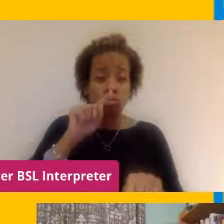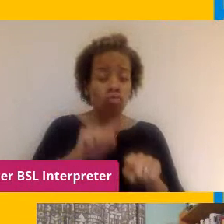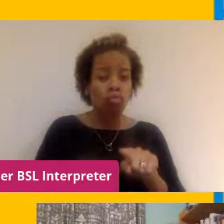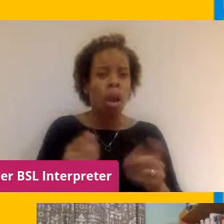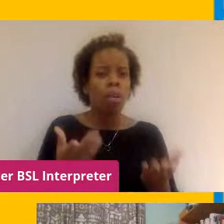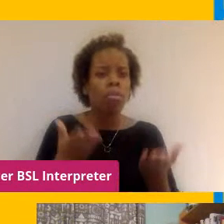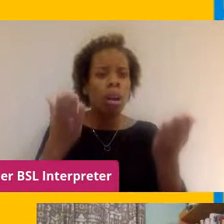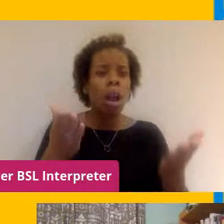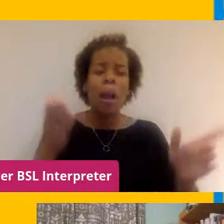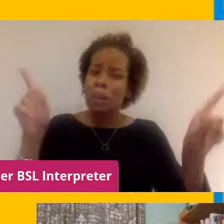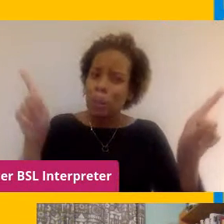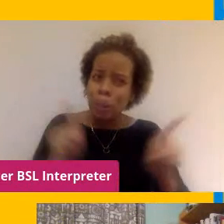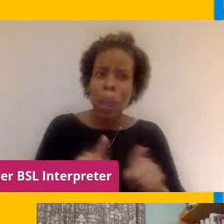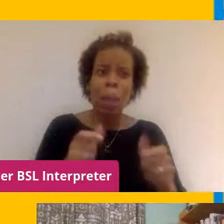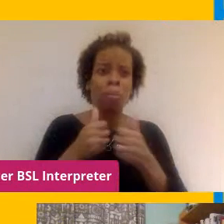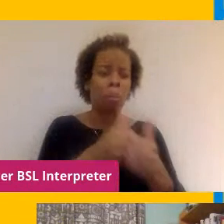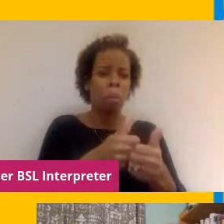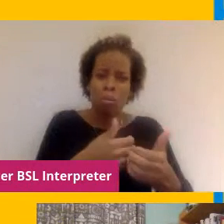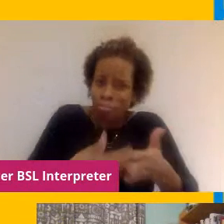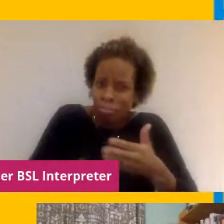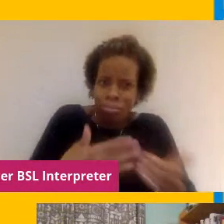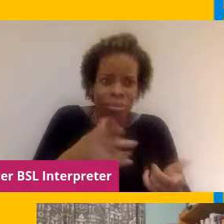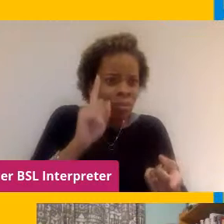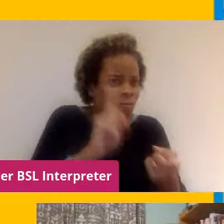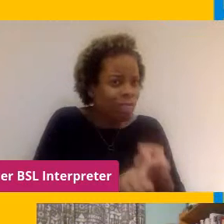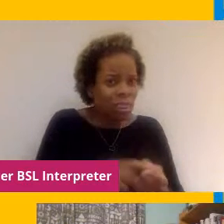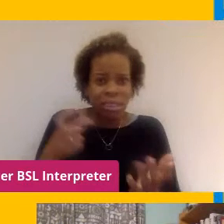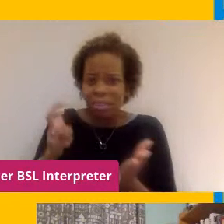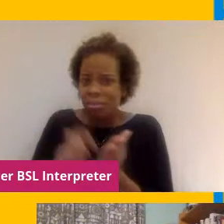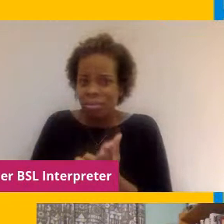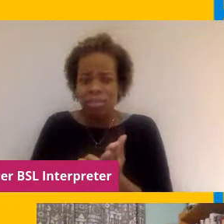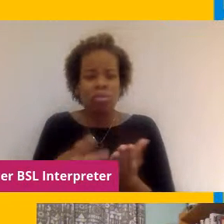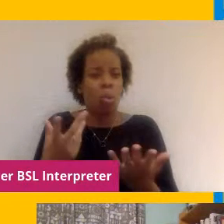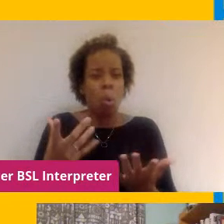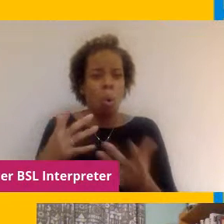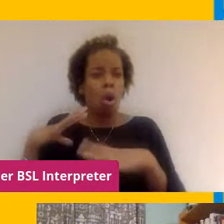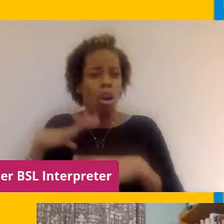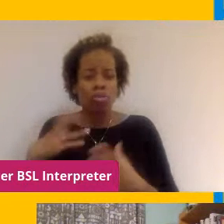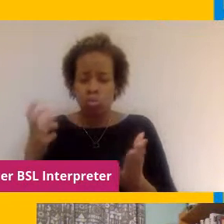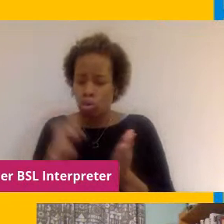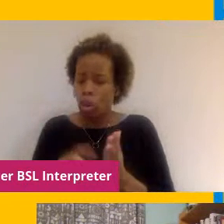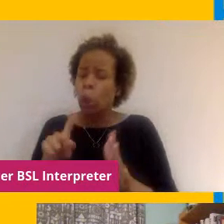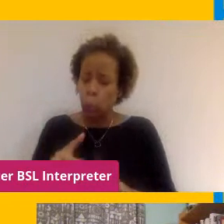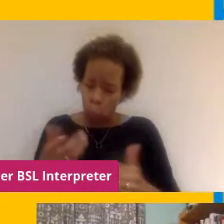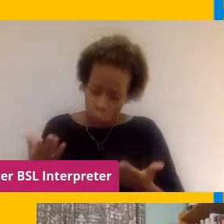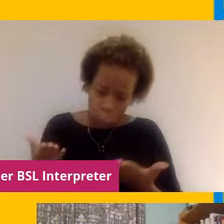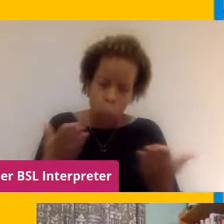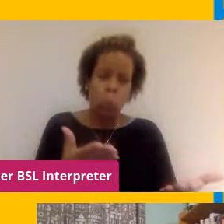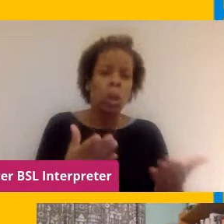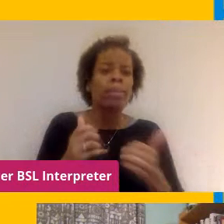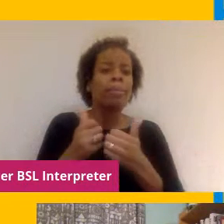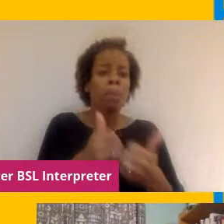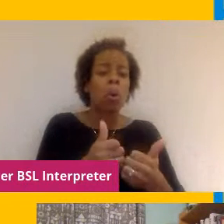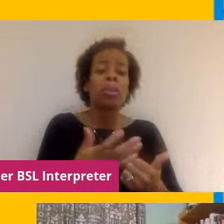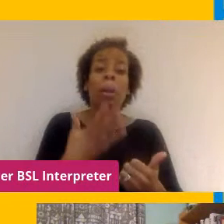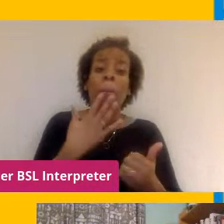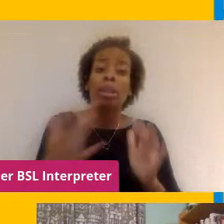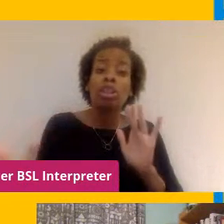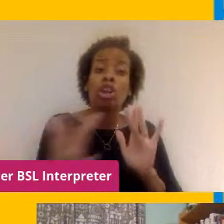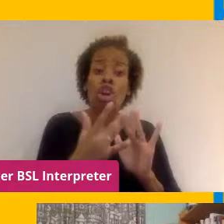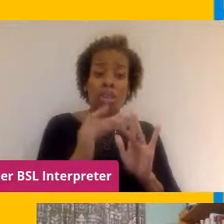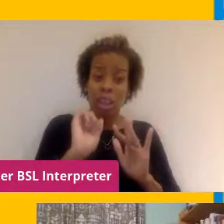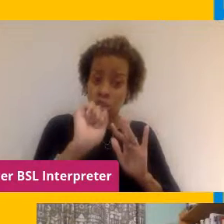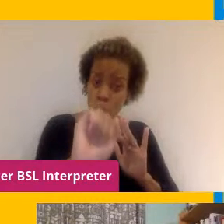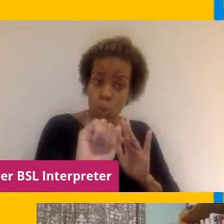branch as anyone else would be under the law about fixed term contracts. So do contact your branch if you